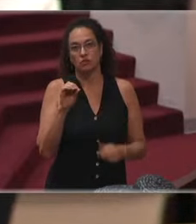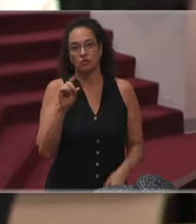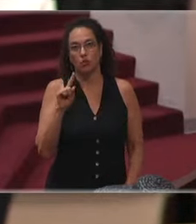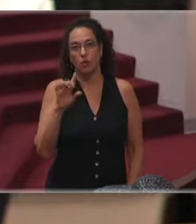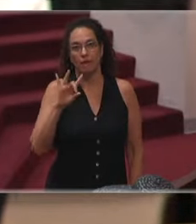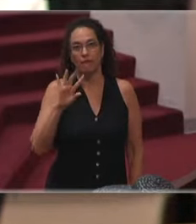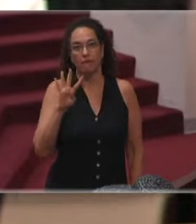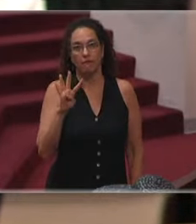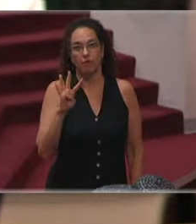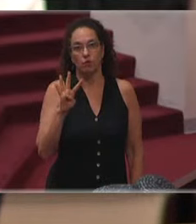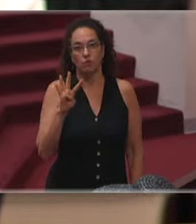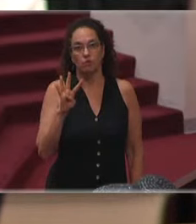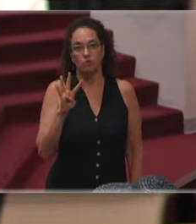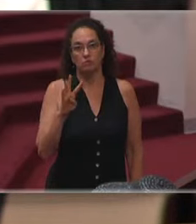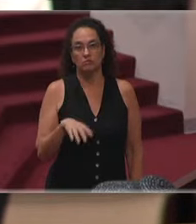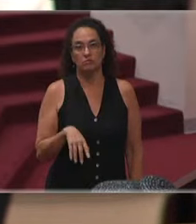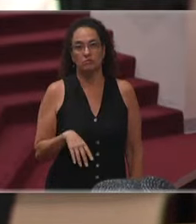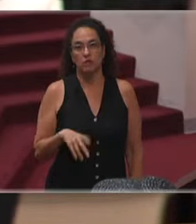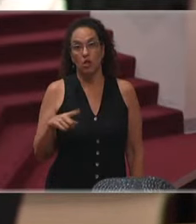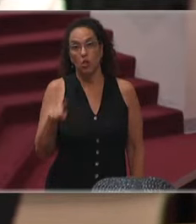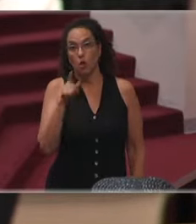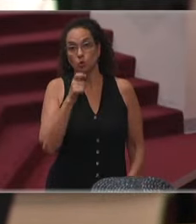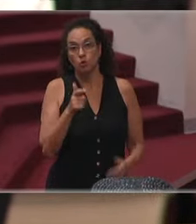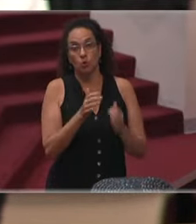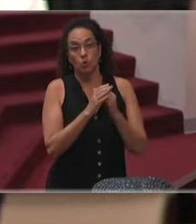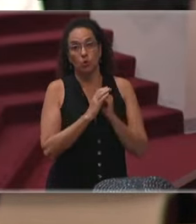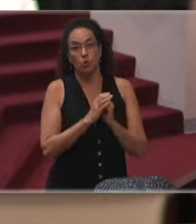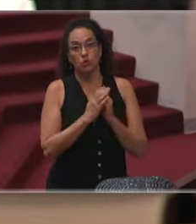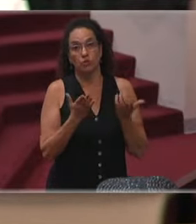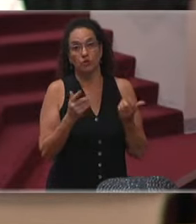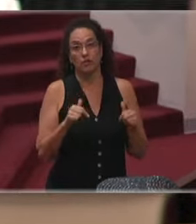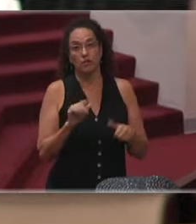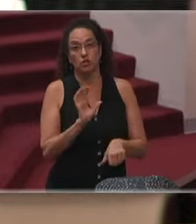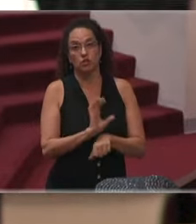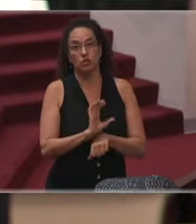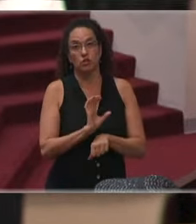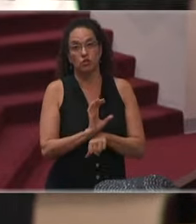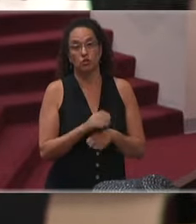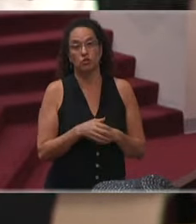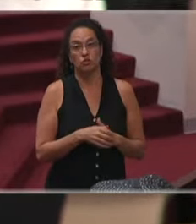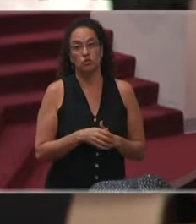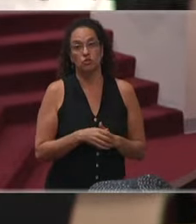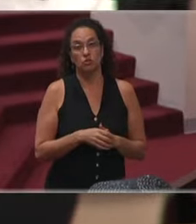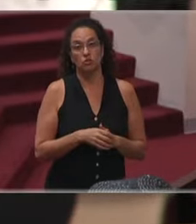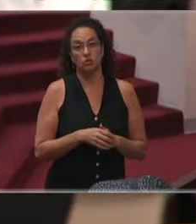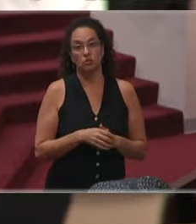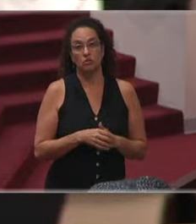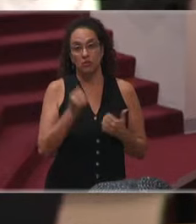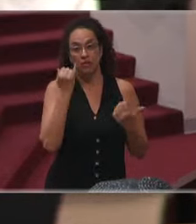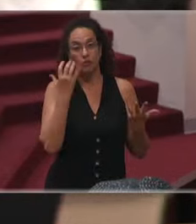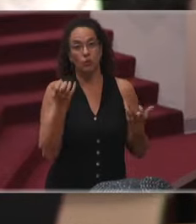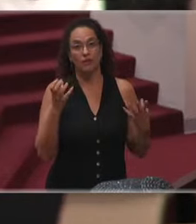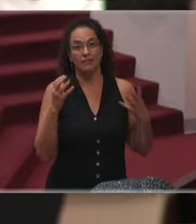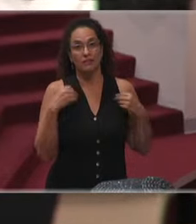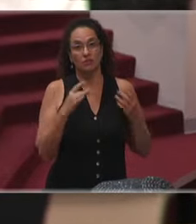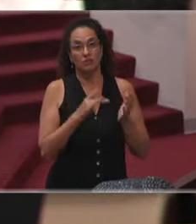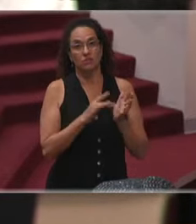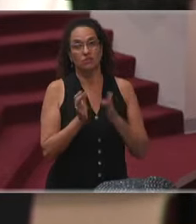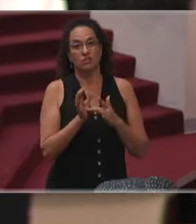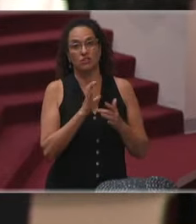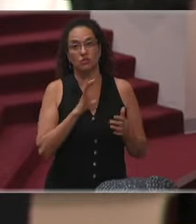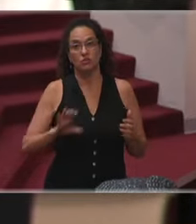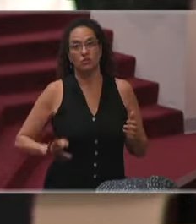703-670-0184. Those in our worship space in this sanctuary and in the chapel, if there's one who would like to receive Jesus Christ as your personal